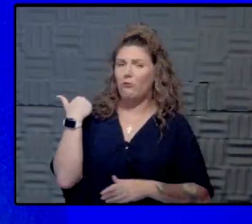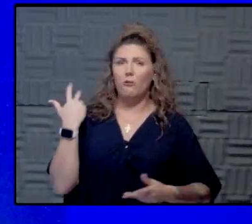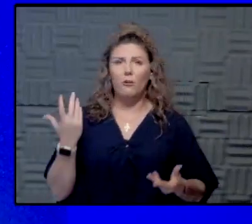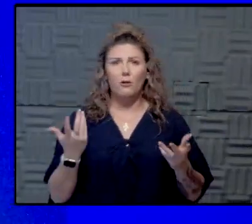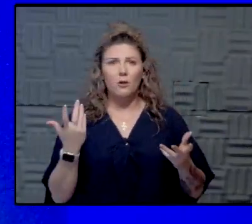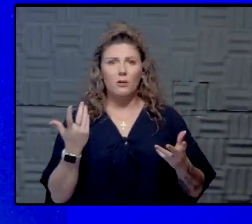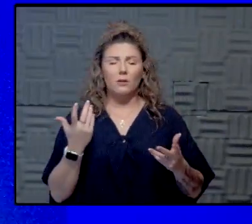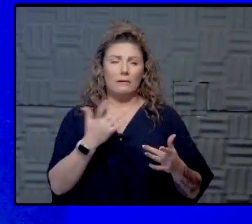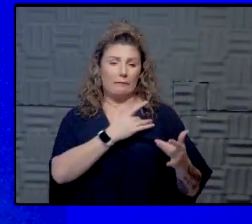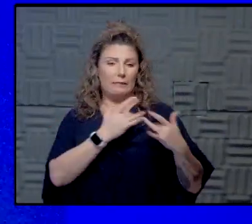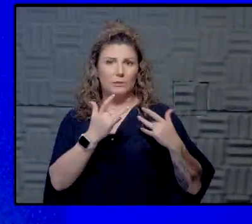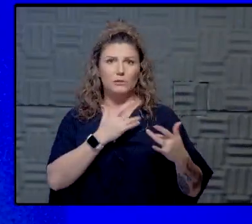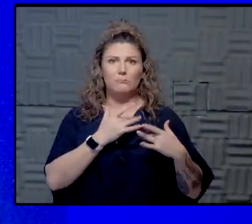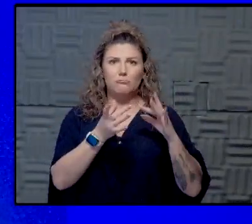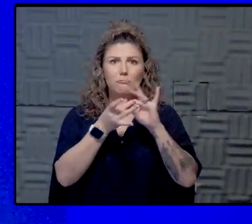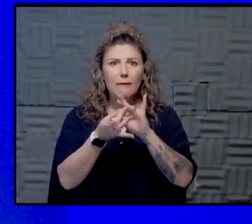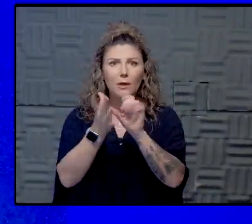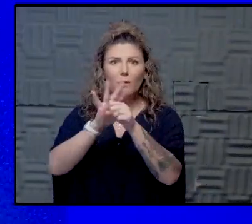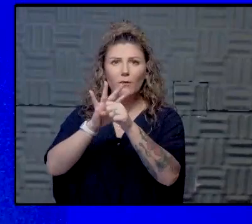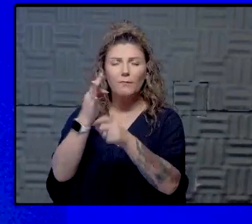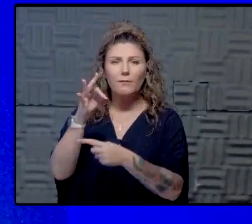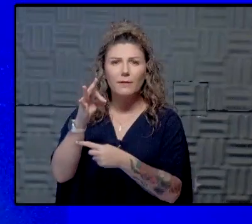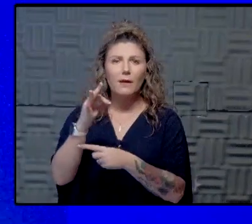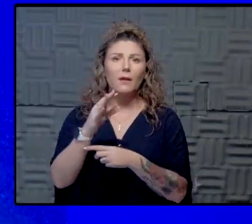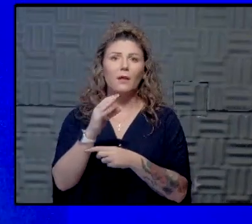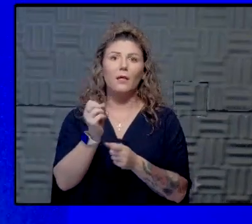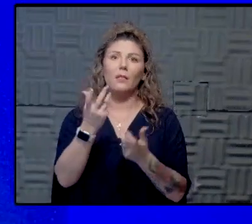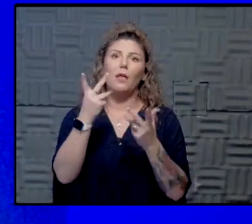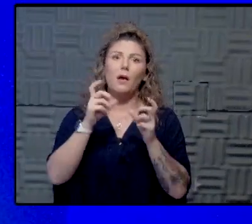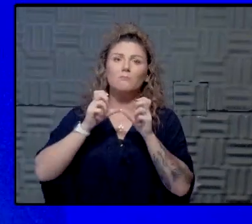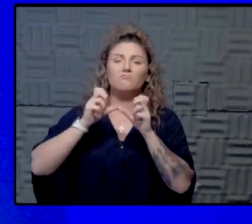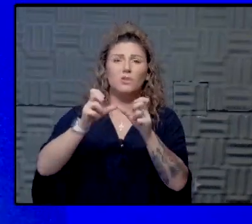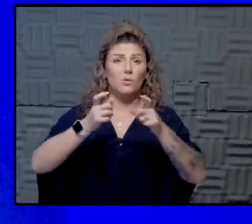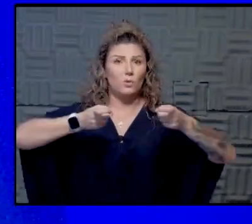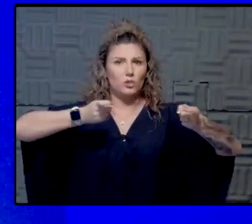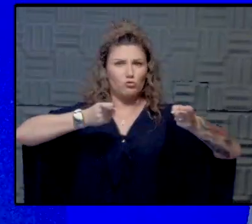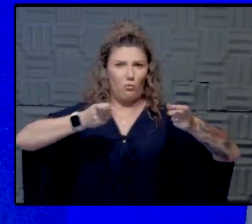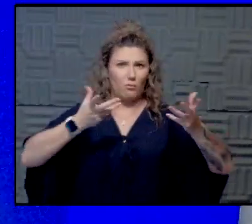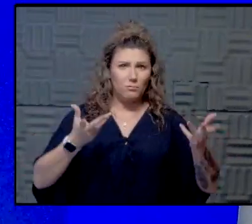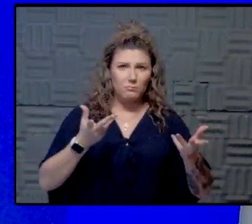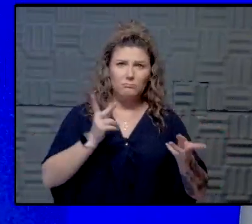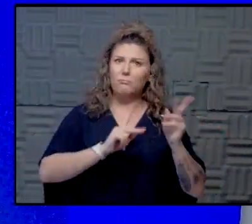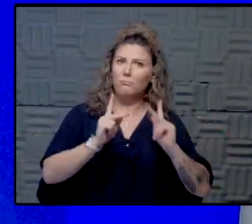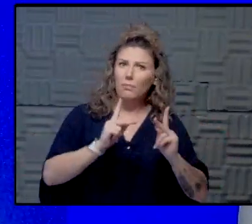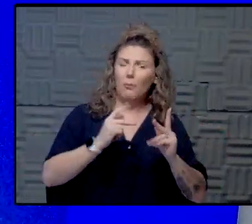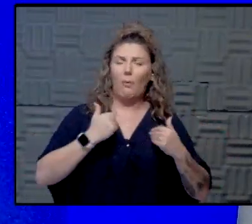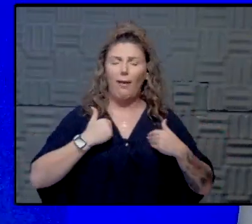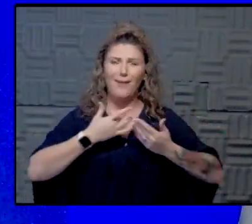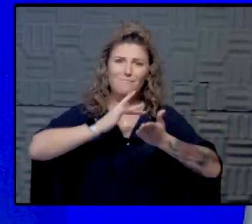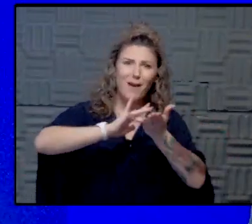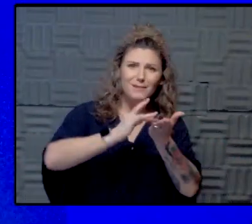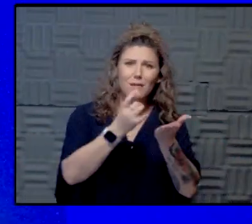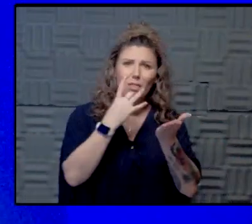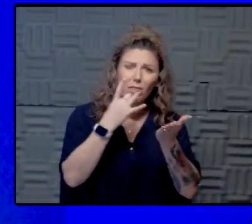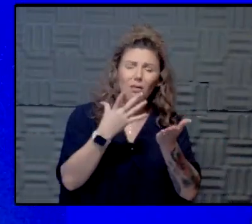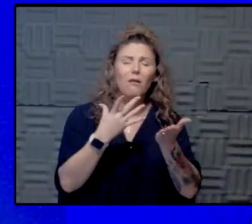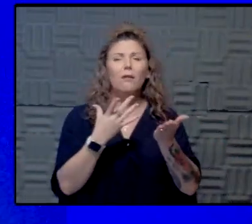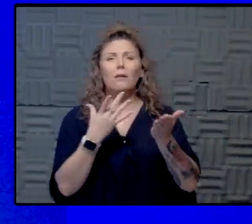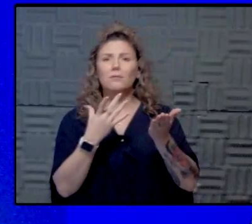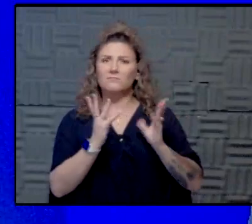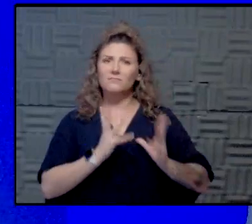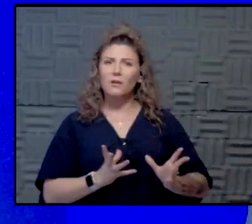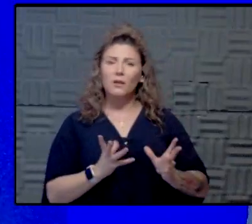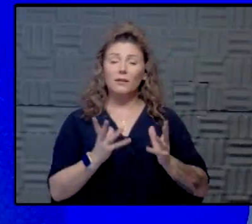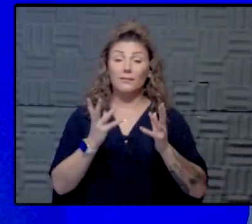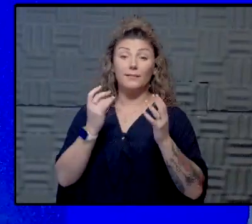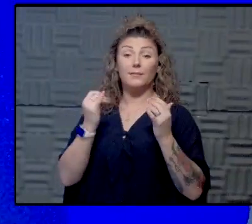due to the concern with the pandemic, a lot of chronic conditions were under control. People were taking their maintenance medications. And now